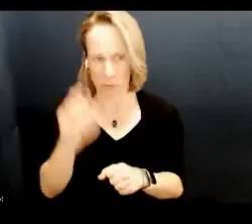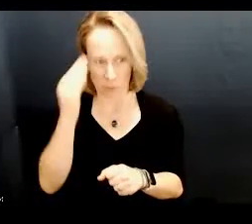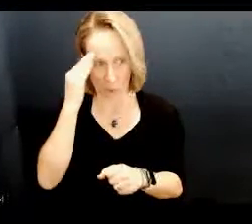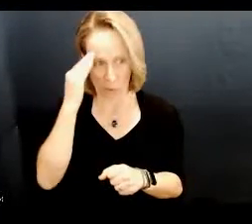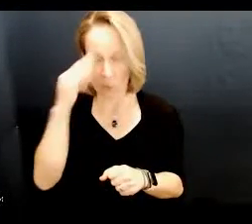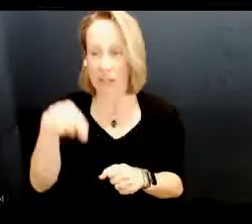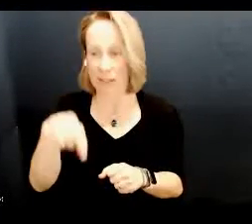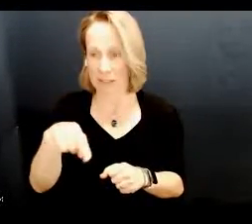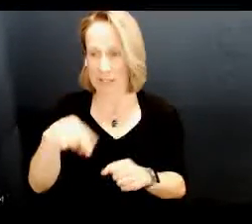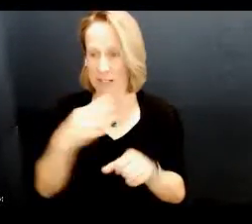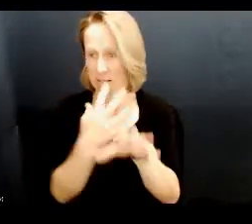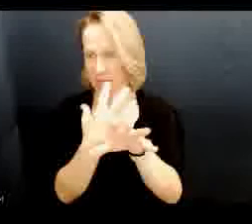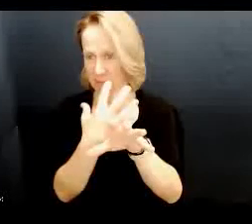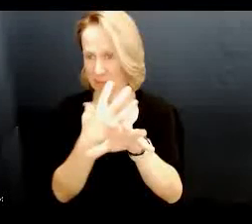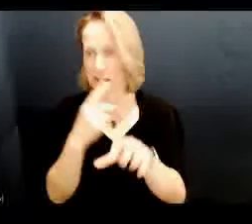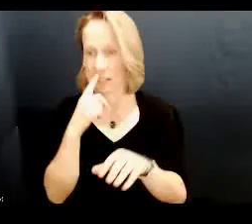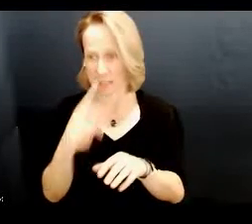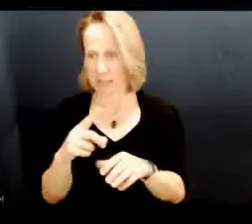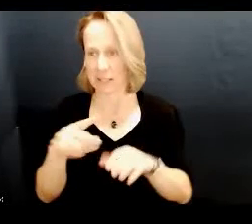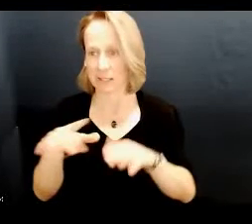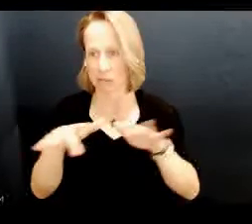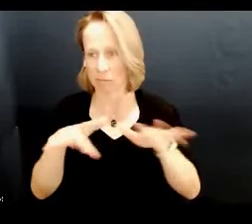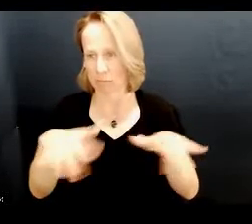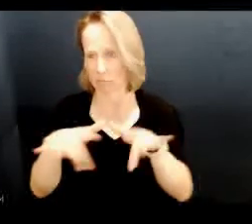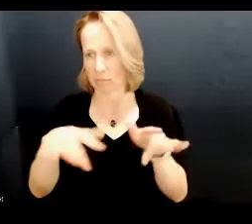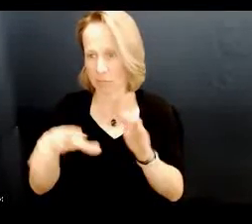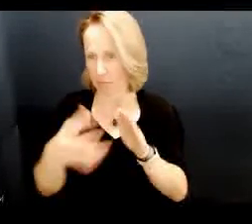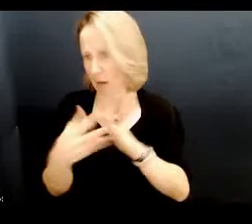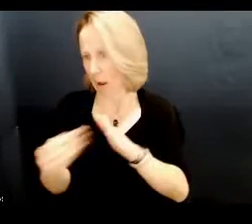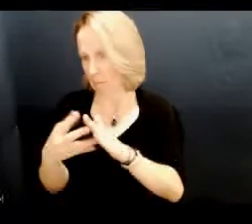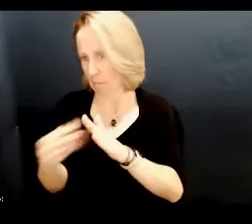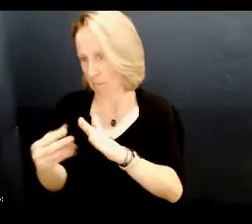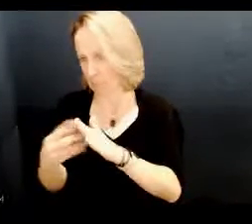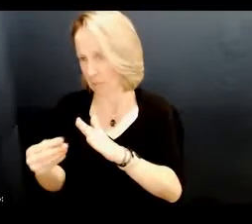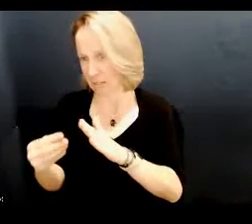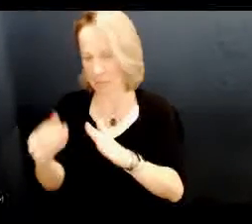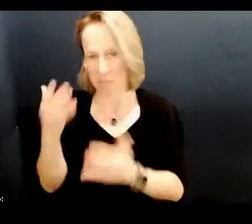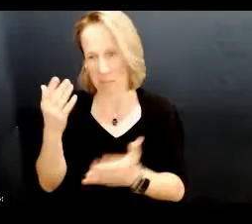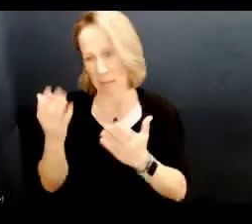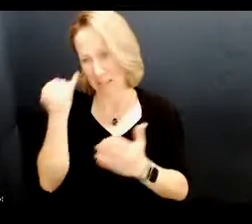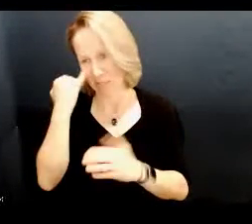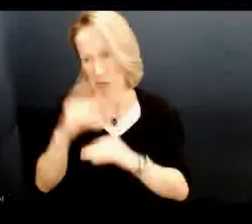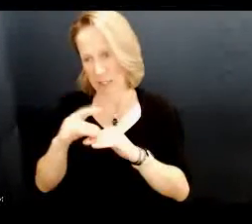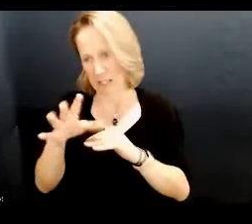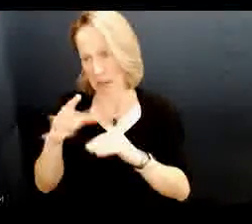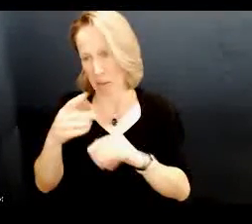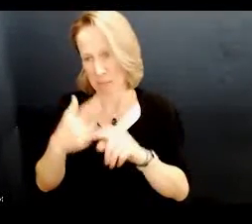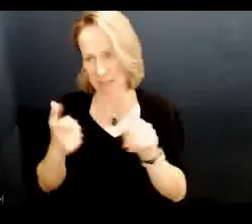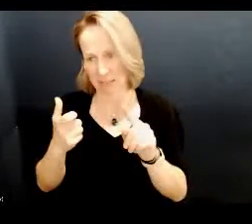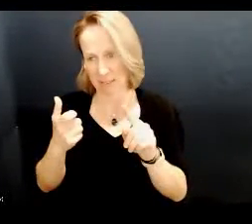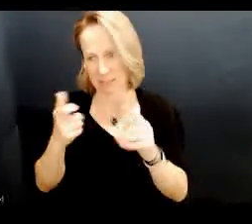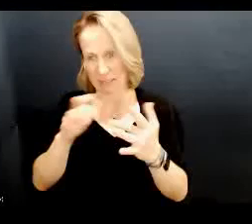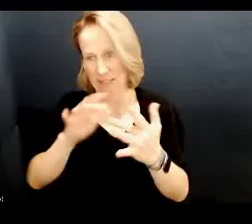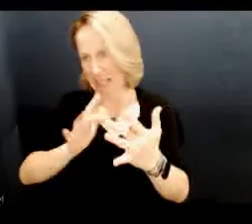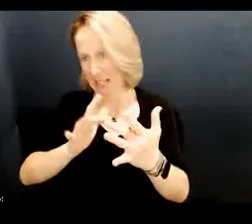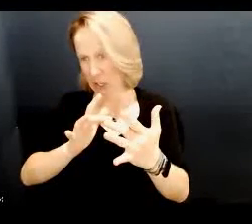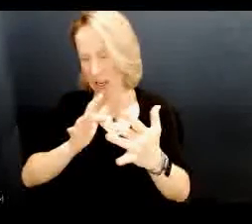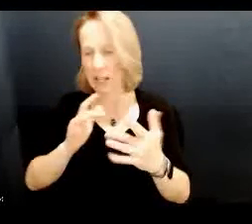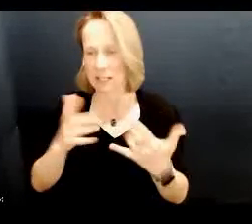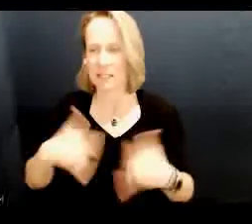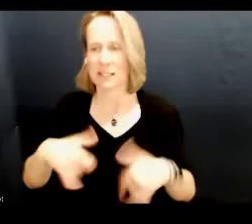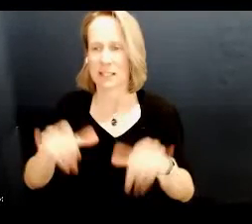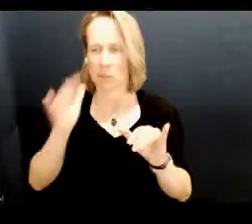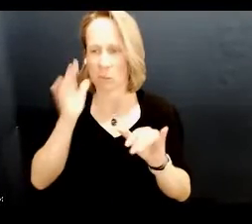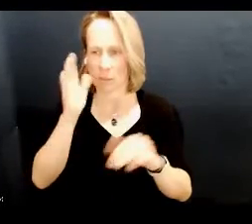recorded. So if you're getting kicked out because your internet connection is not working very well, you will be able to watch it. We'll post it on our